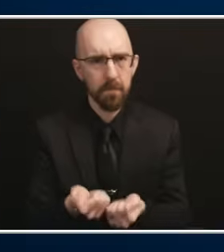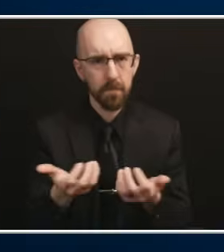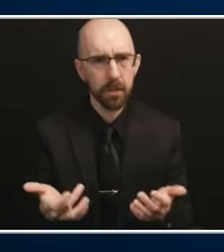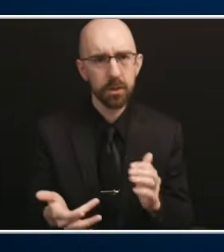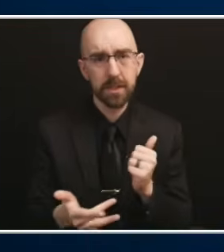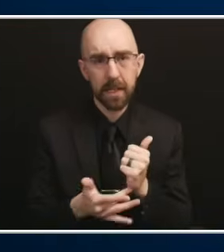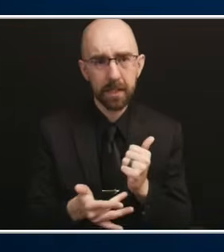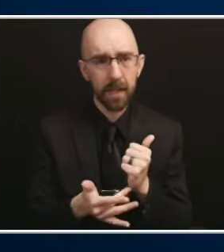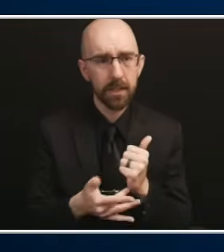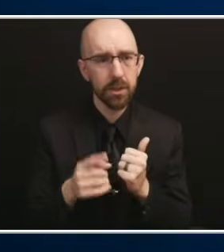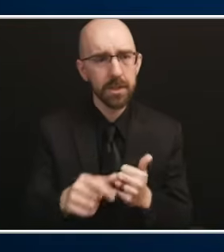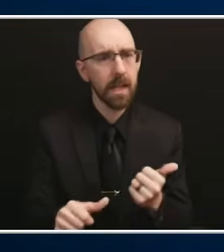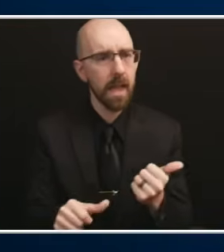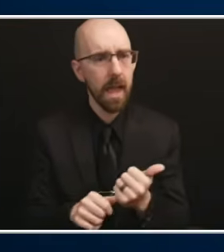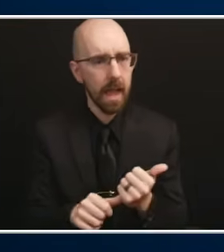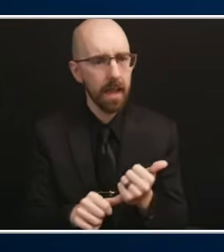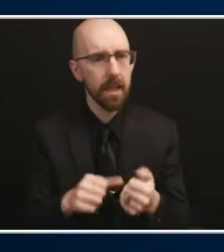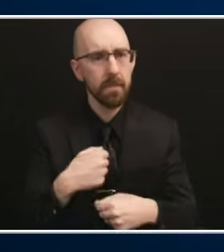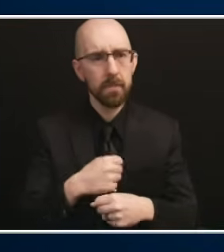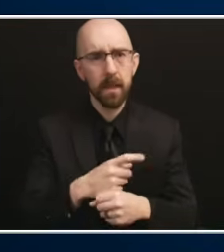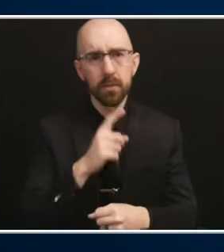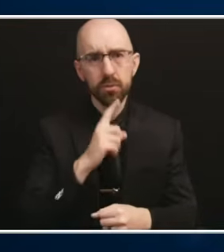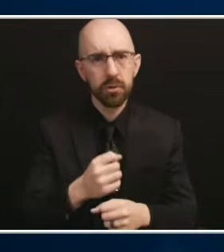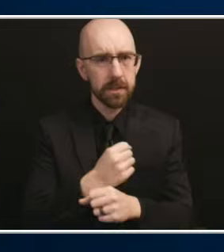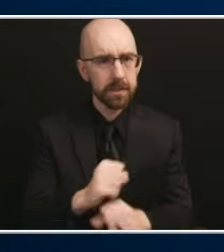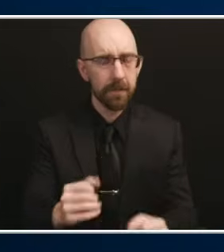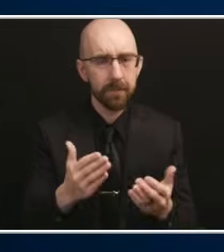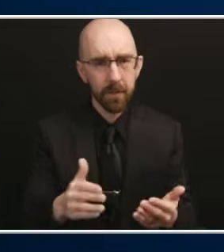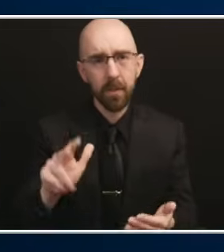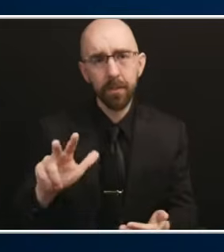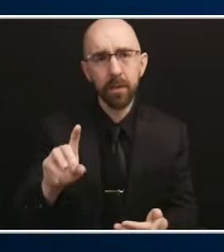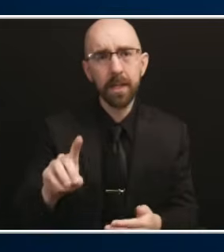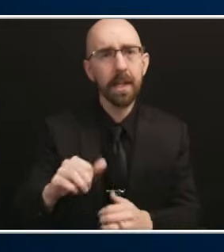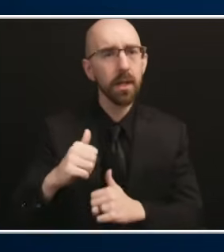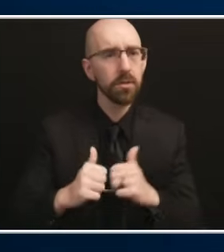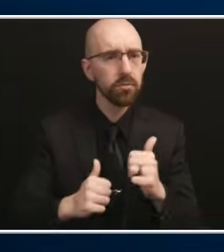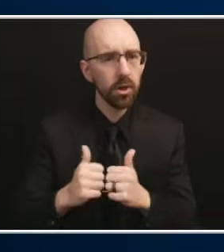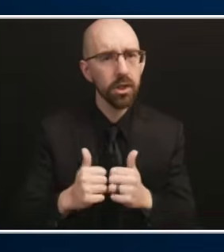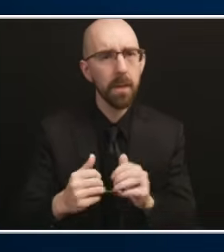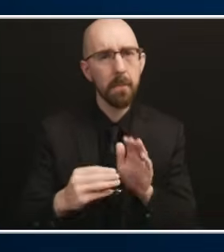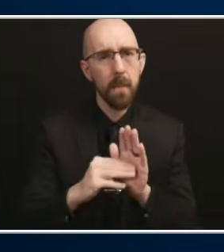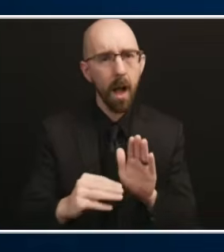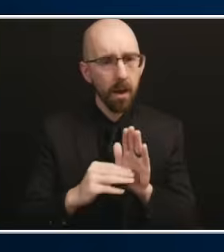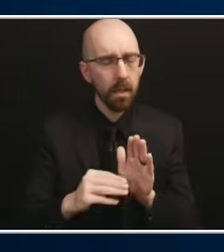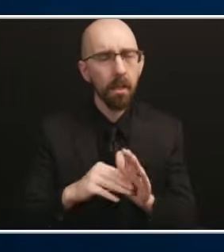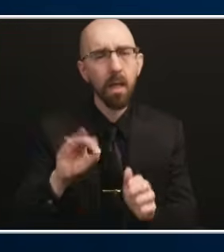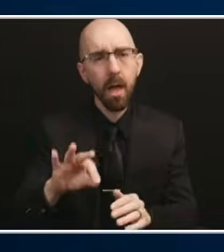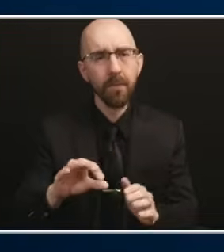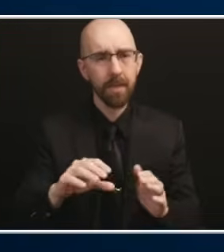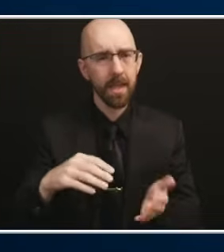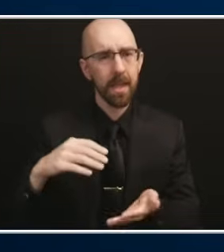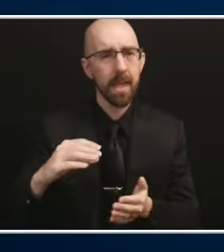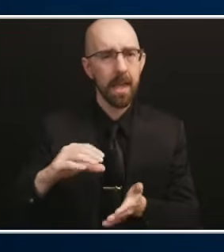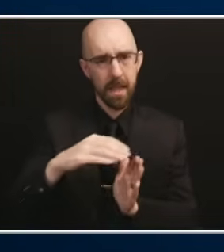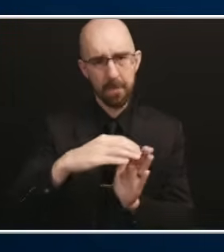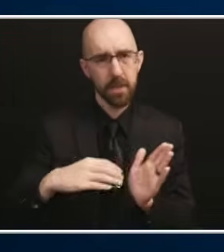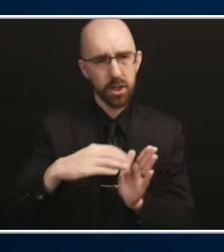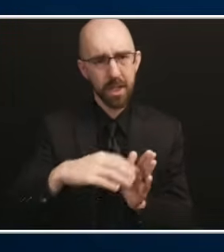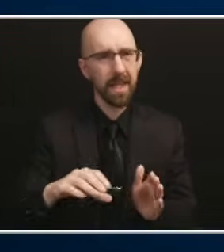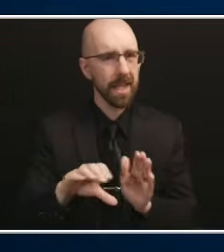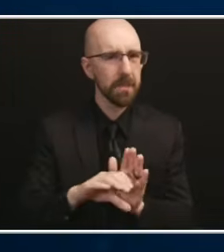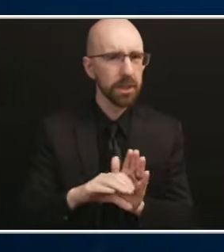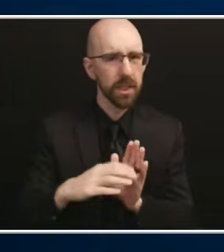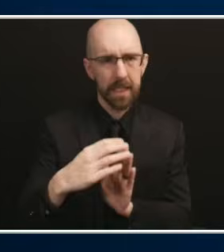aided in ensuring safety. And so 3D reconstruction and modeling of the imaging that we get, and so even the imaging modalities